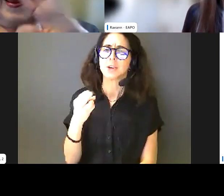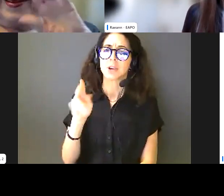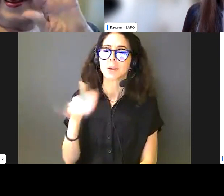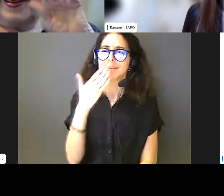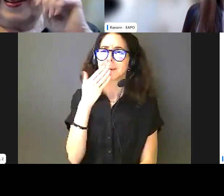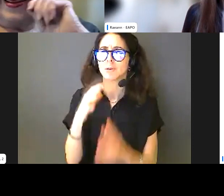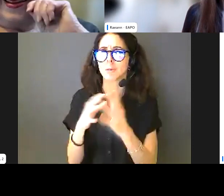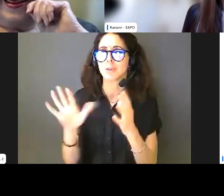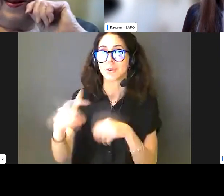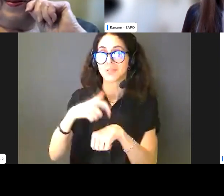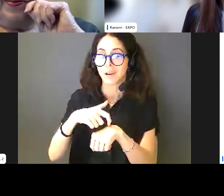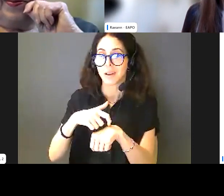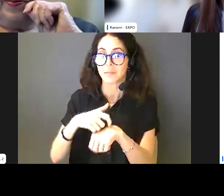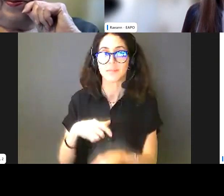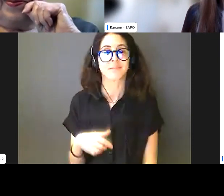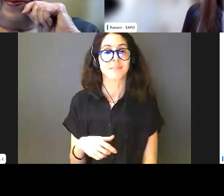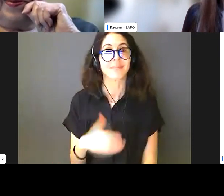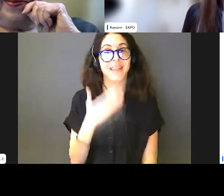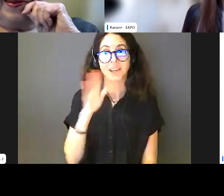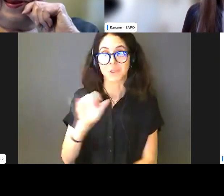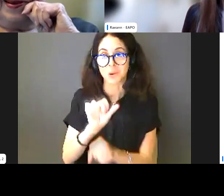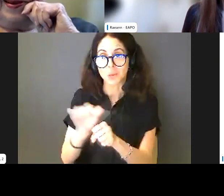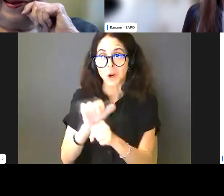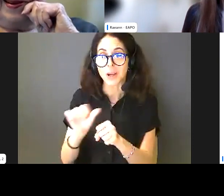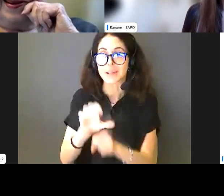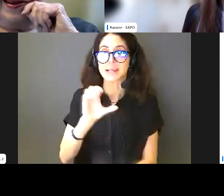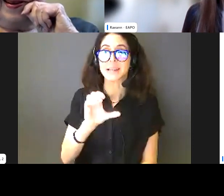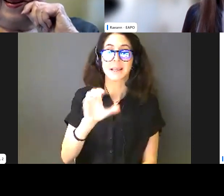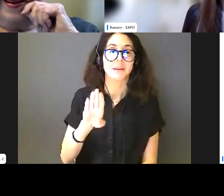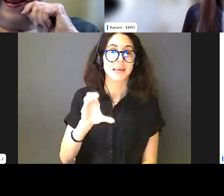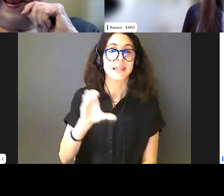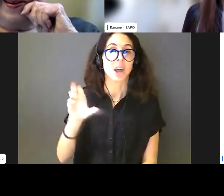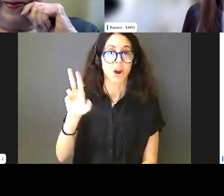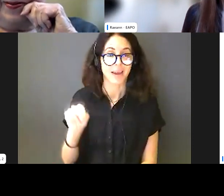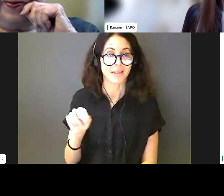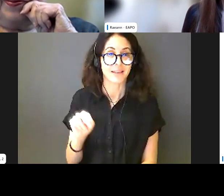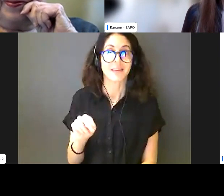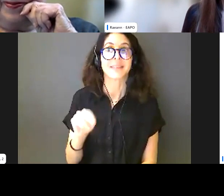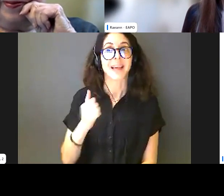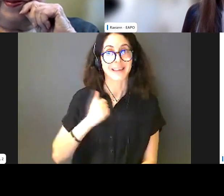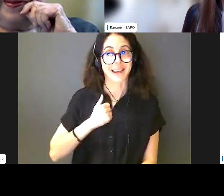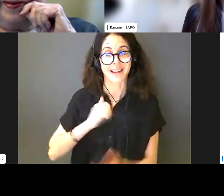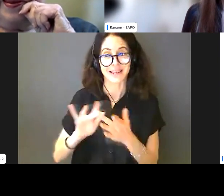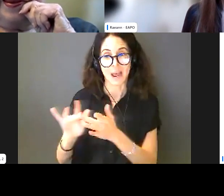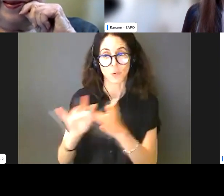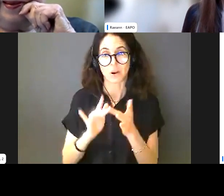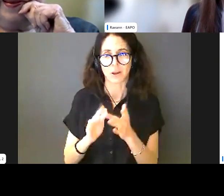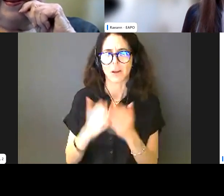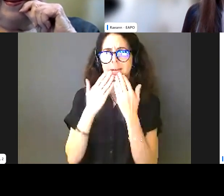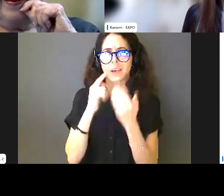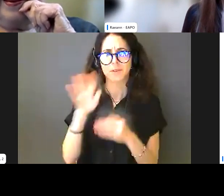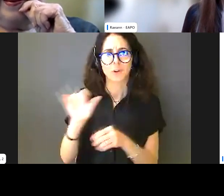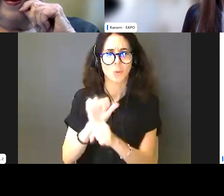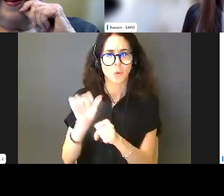for your time, and thank you for the work you did at BCCRN, for the work you did at the Canadian Network. You were